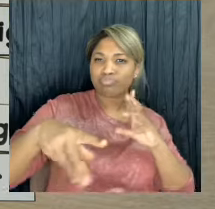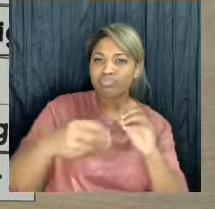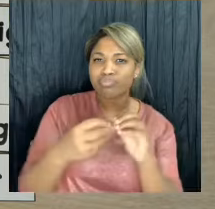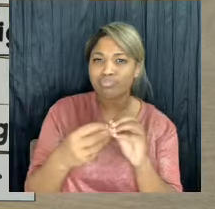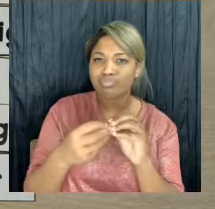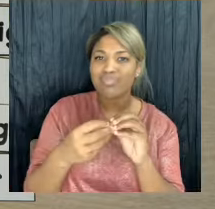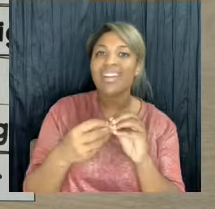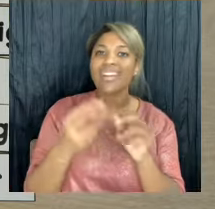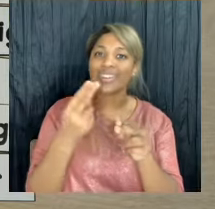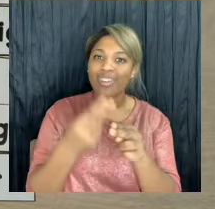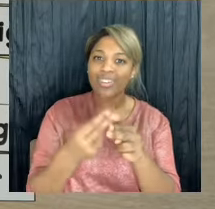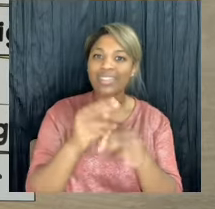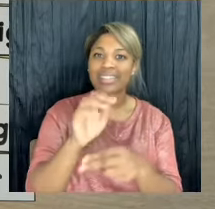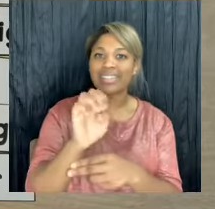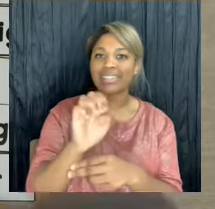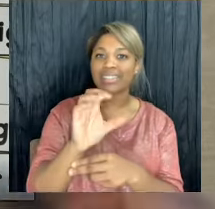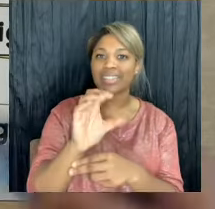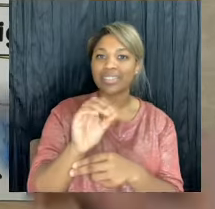an ecosystem.